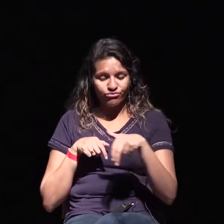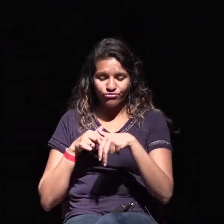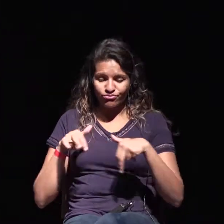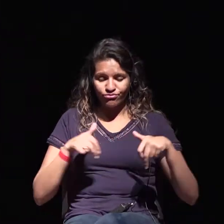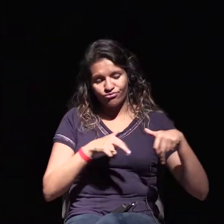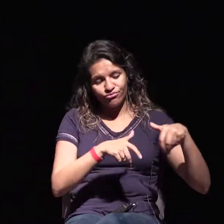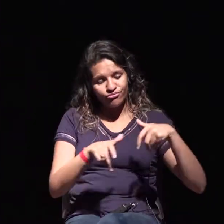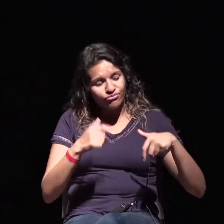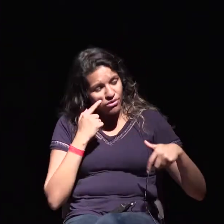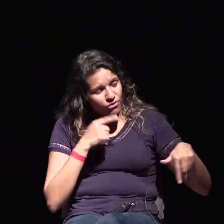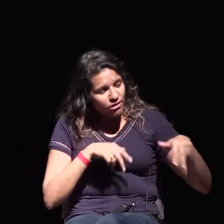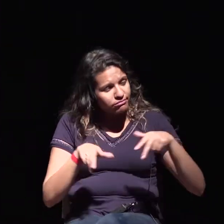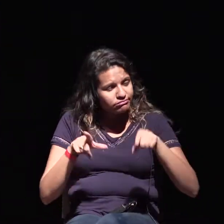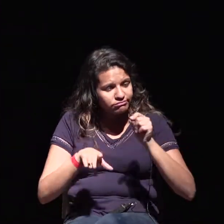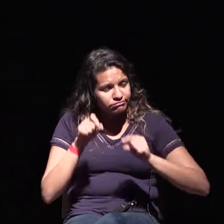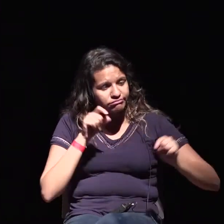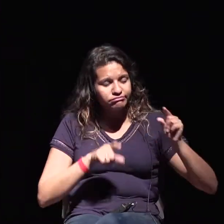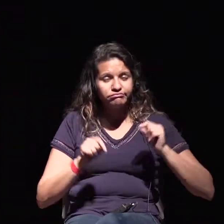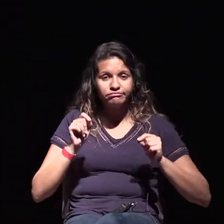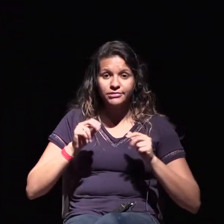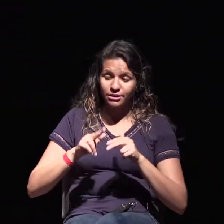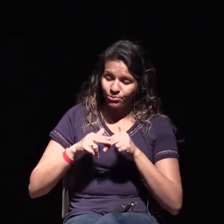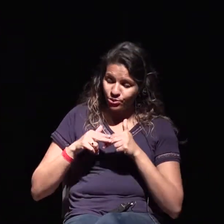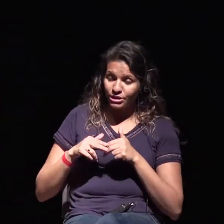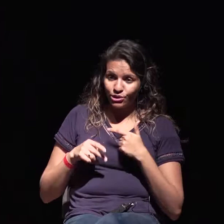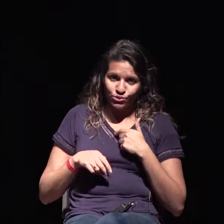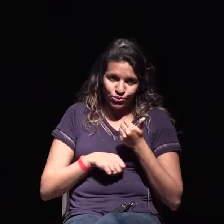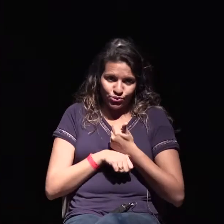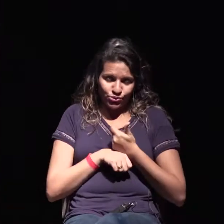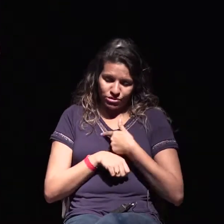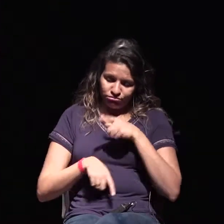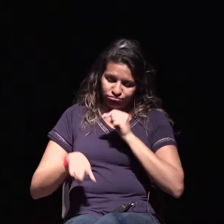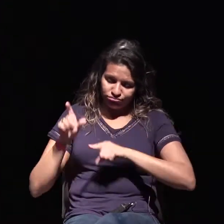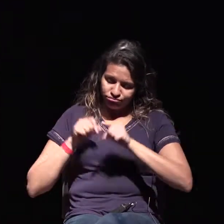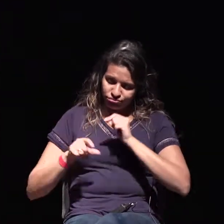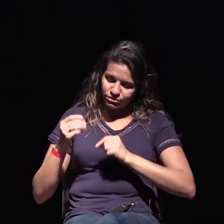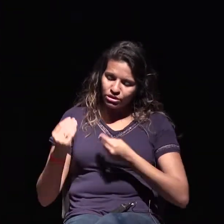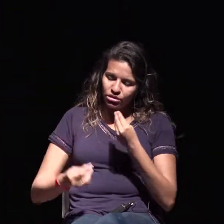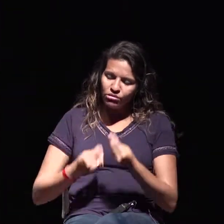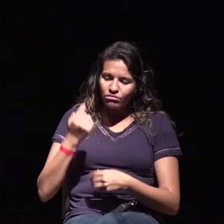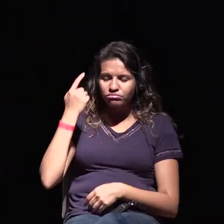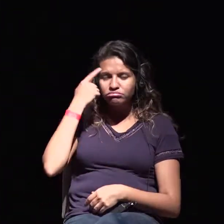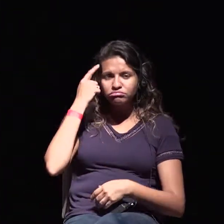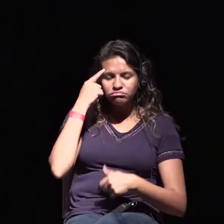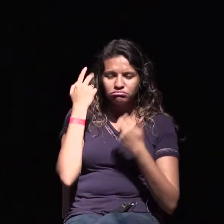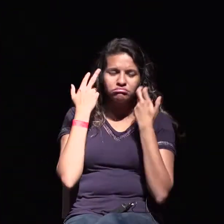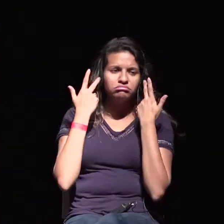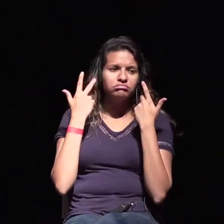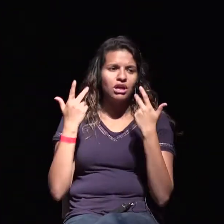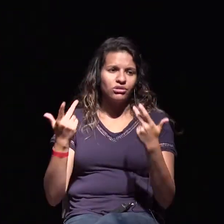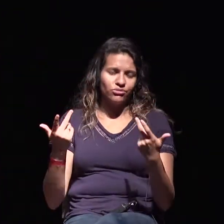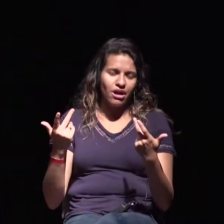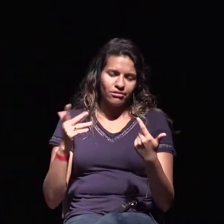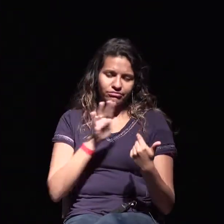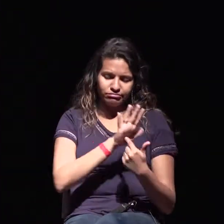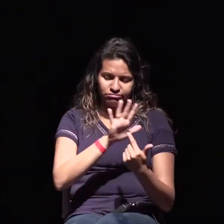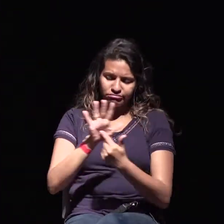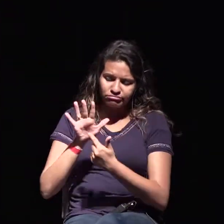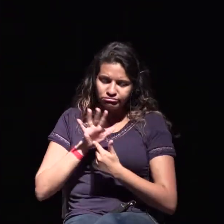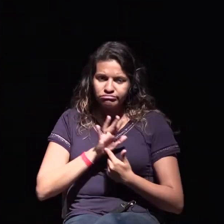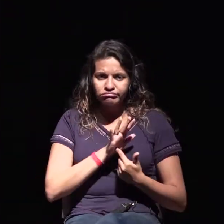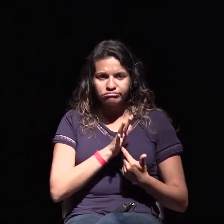the accepted normative understanding of exhibitions whilst breaking down their assumed